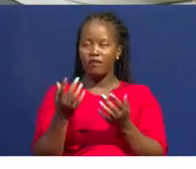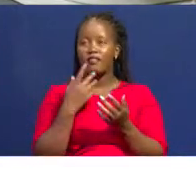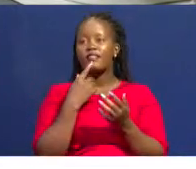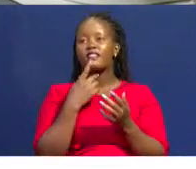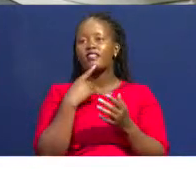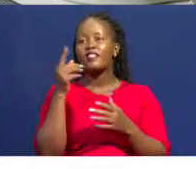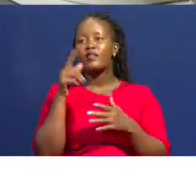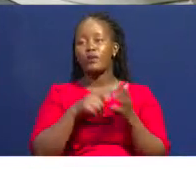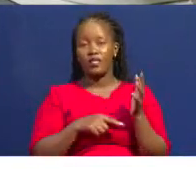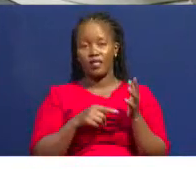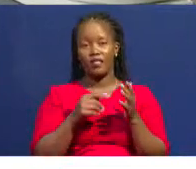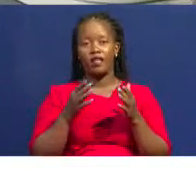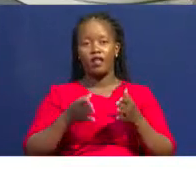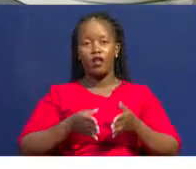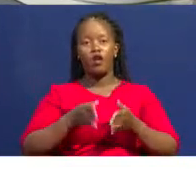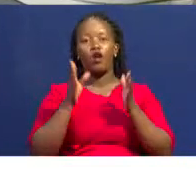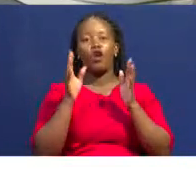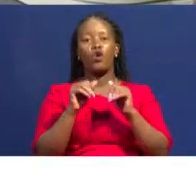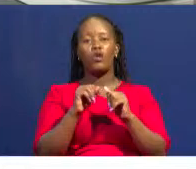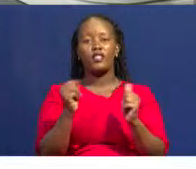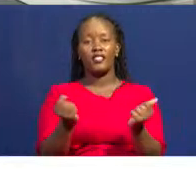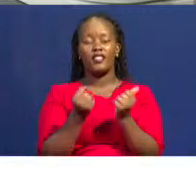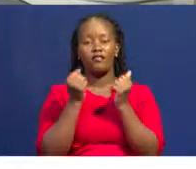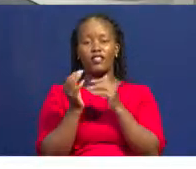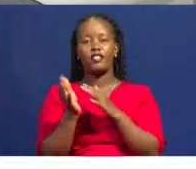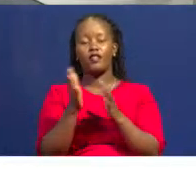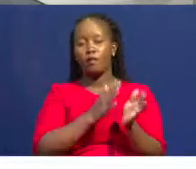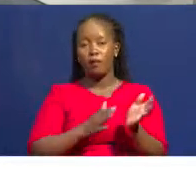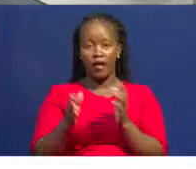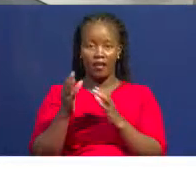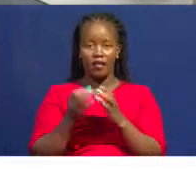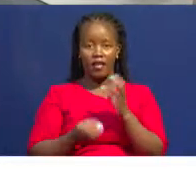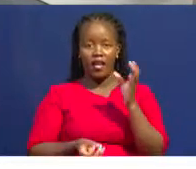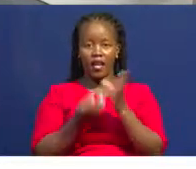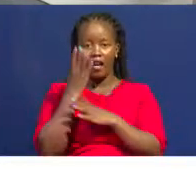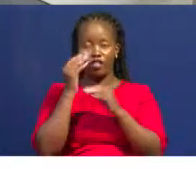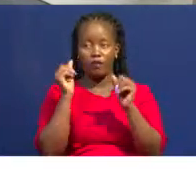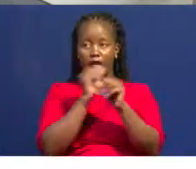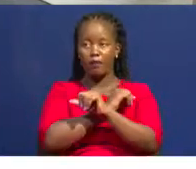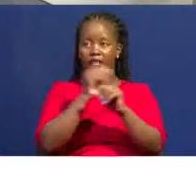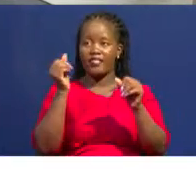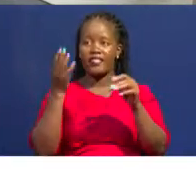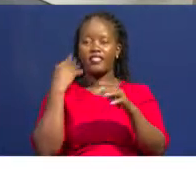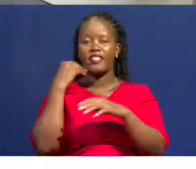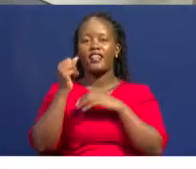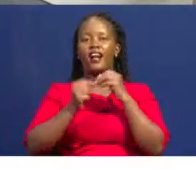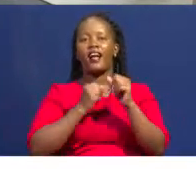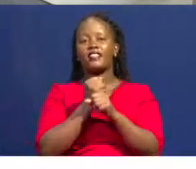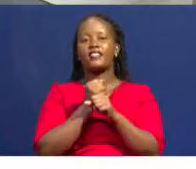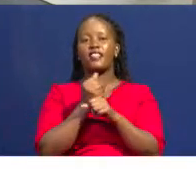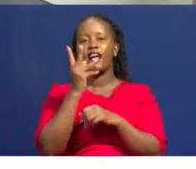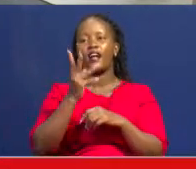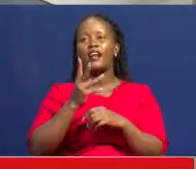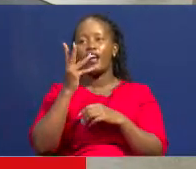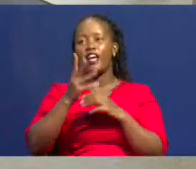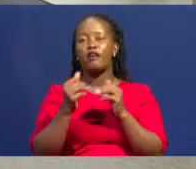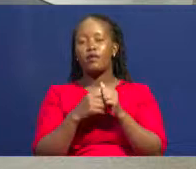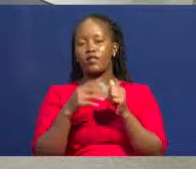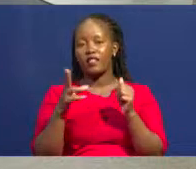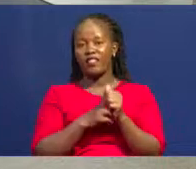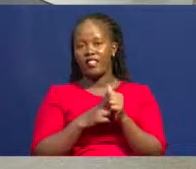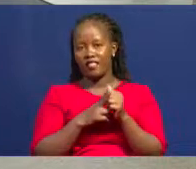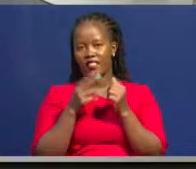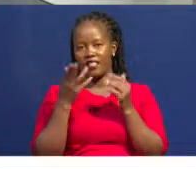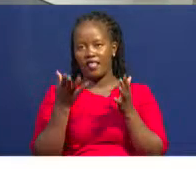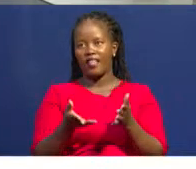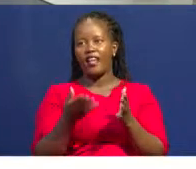Road Safety Action Plan was launched by the President last year in April 17th. It is now like